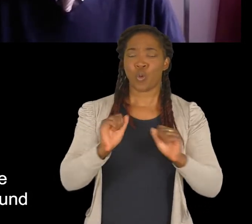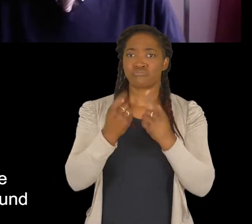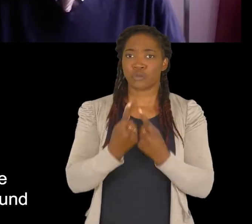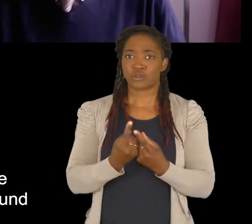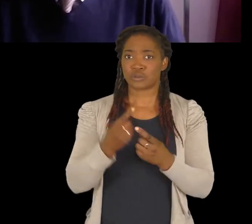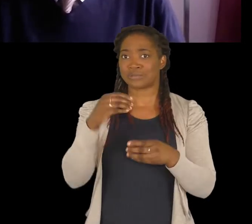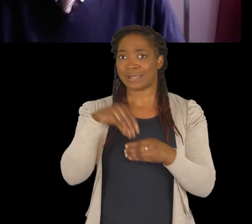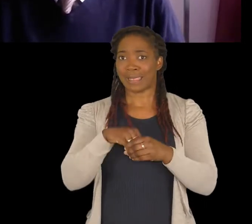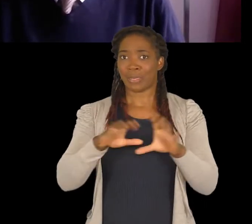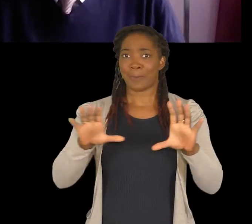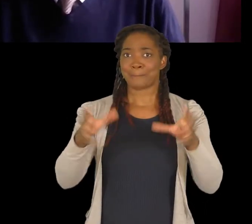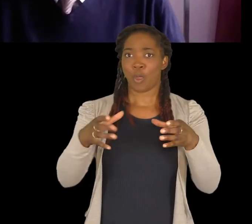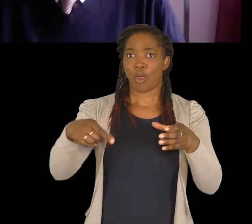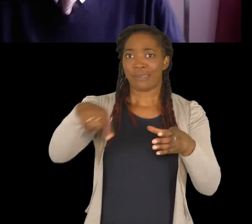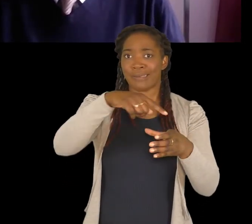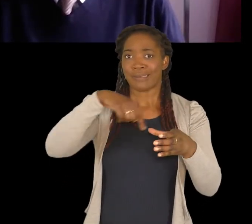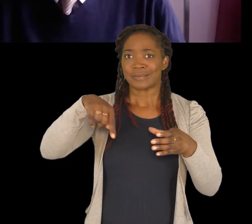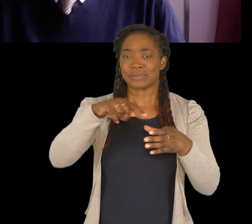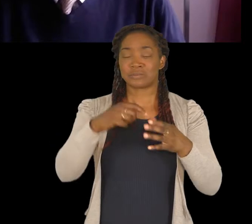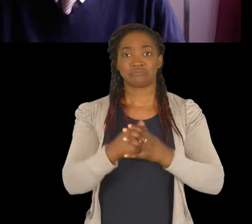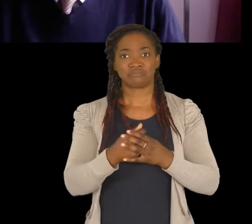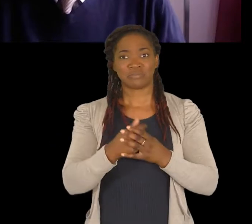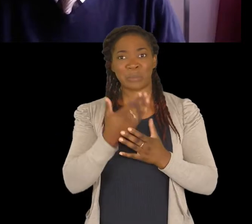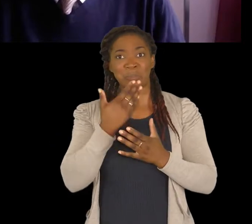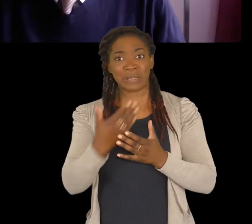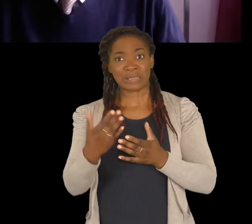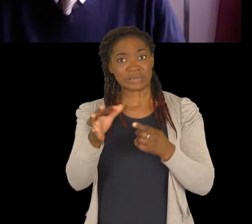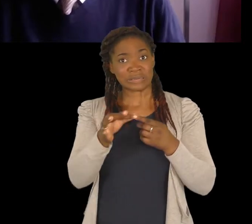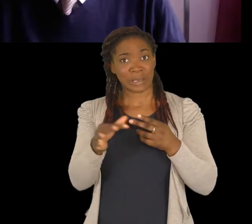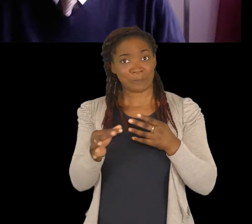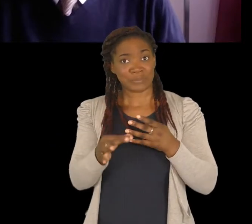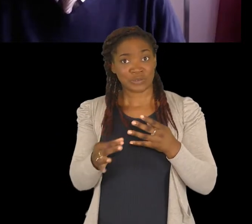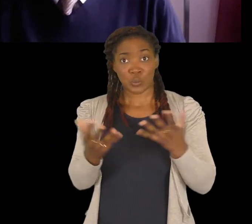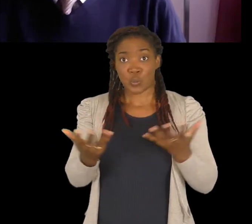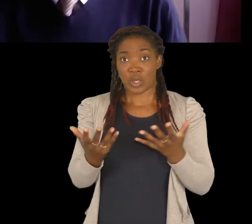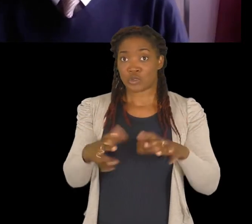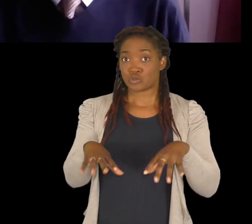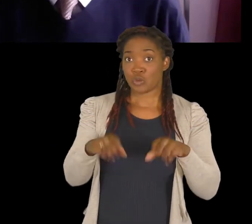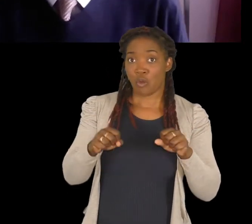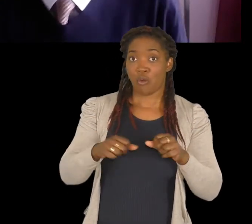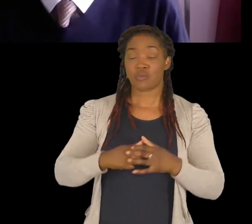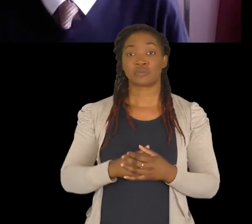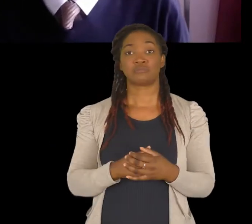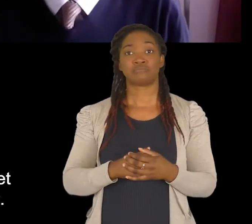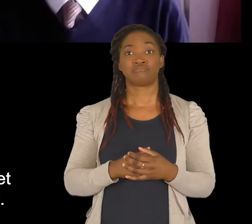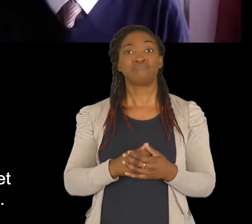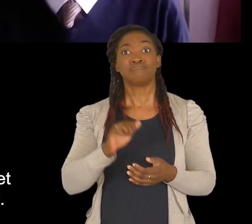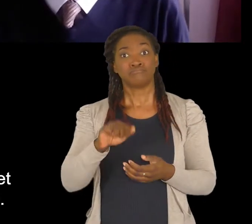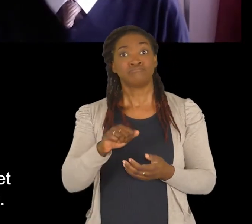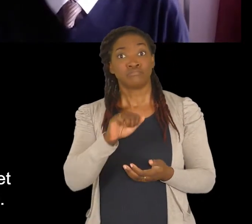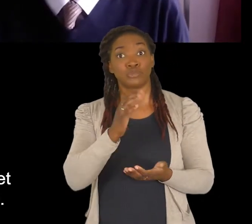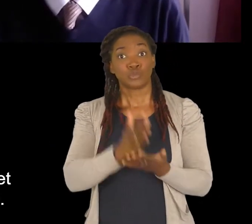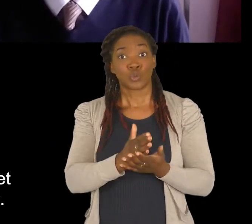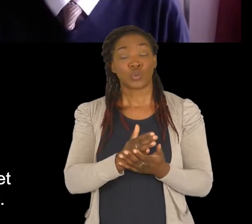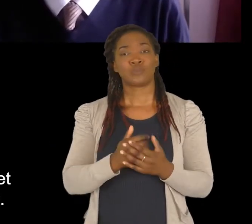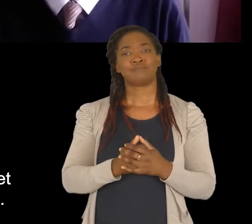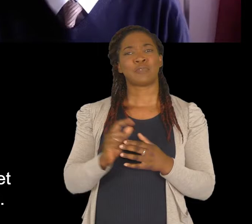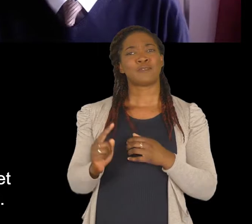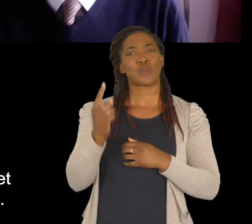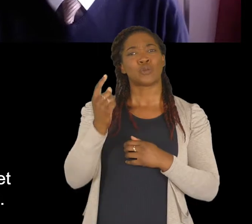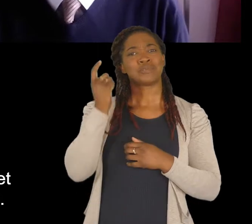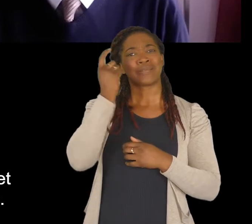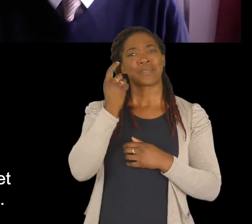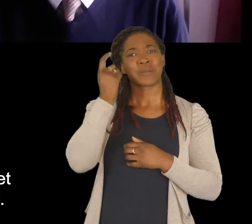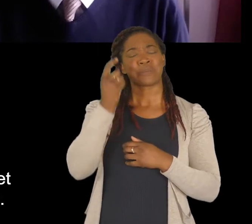some tips around that, or where you would start on that area? Sure. So the first thing you have to think about is,